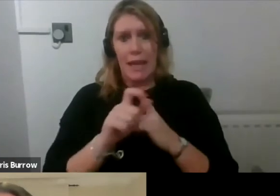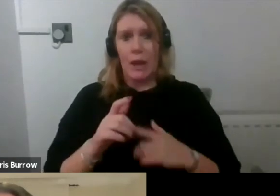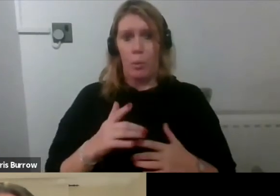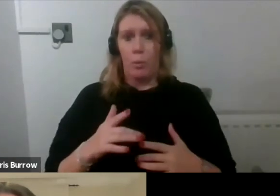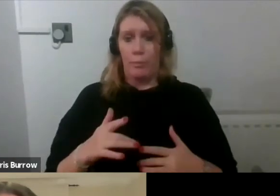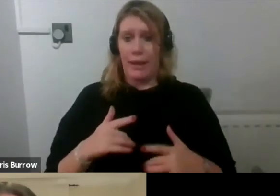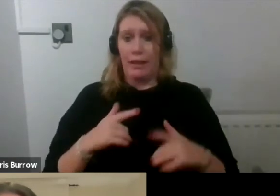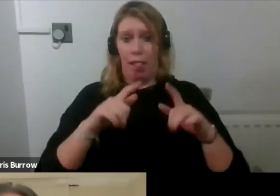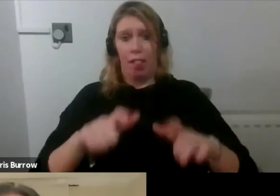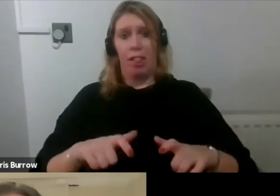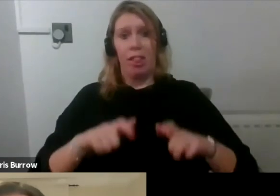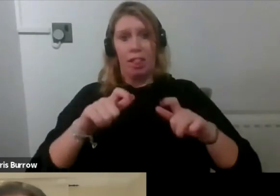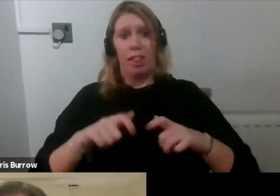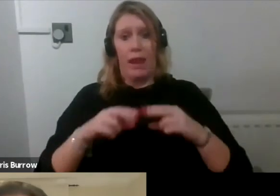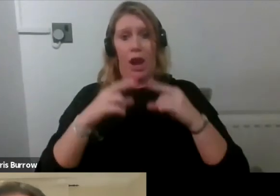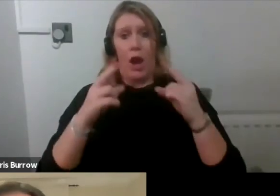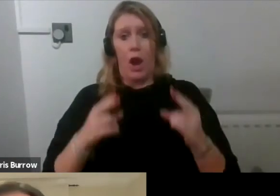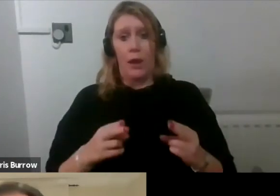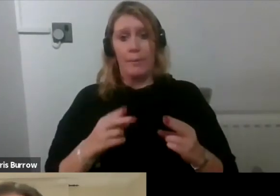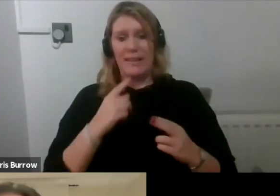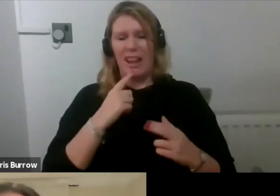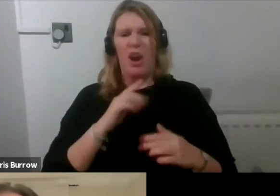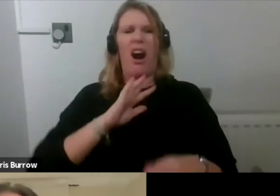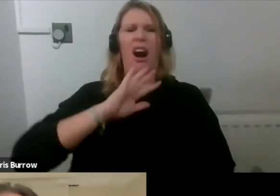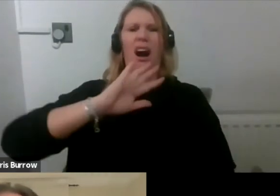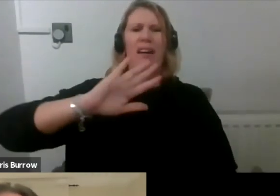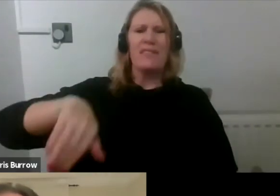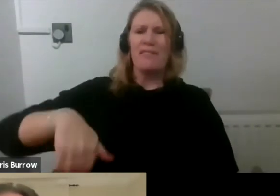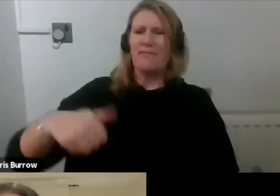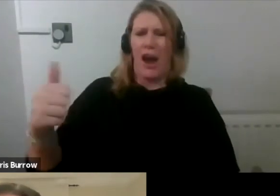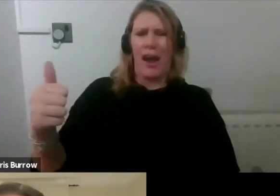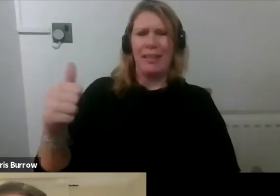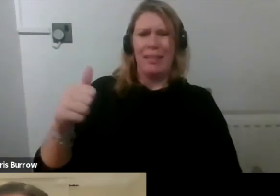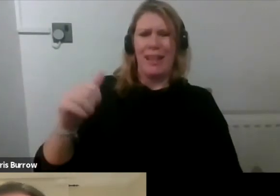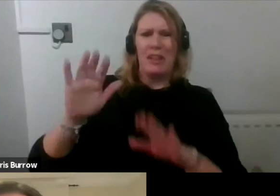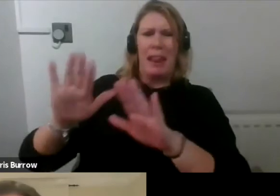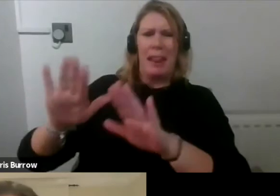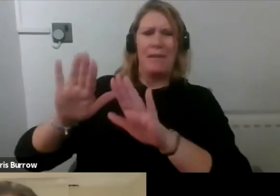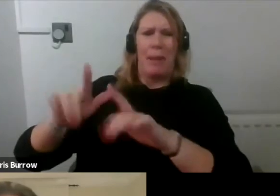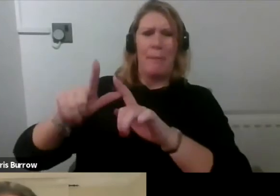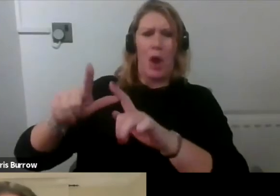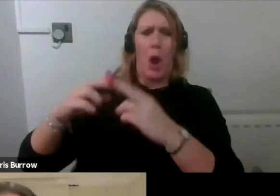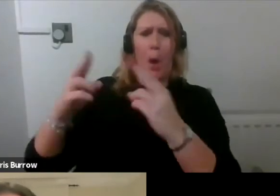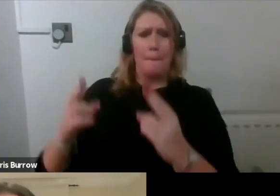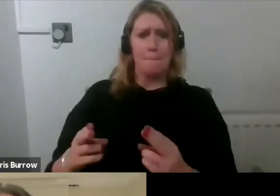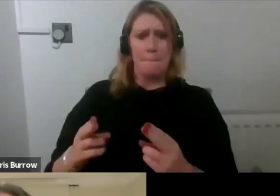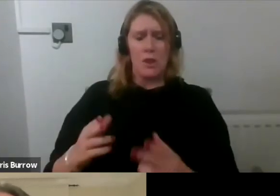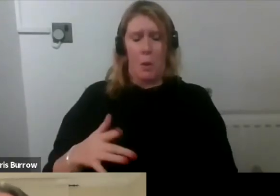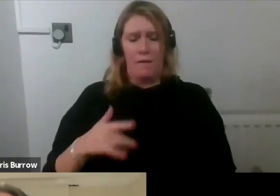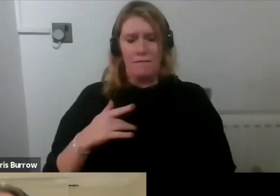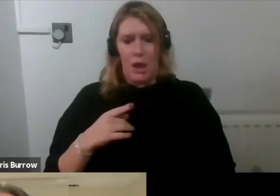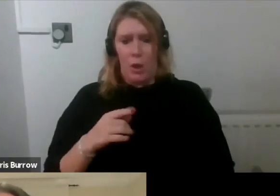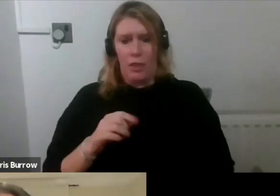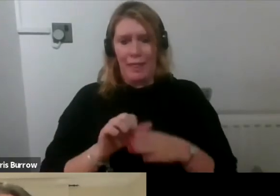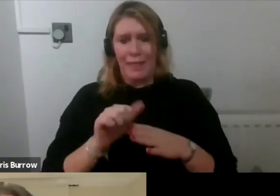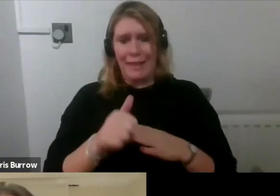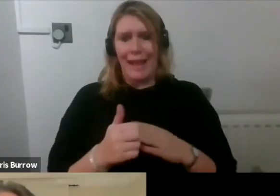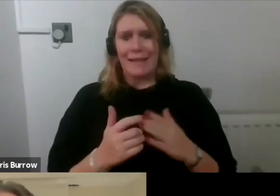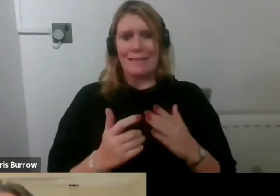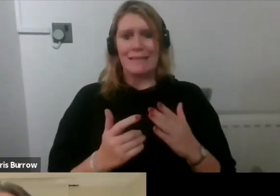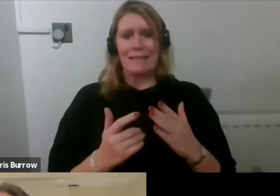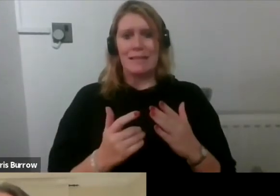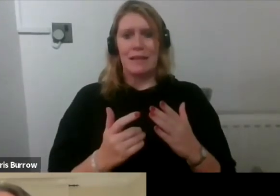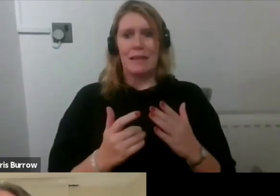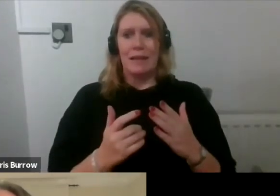home, and the government says, okay, that's them, they're at home, we don't have to worry about them. And so the next exhibition I'm doing is all about getting people